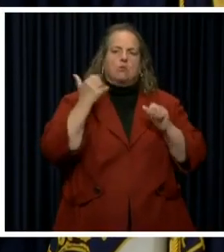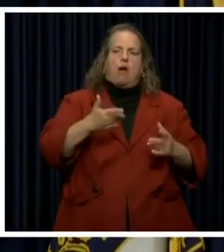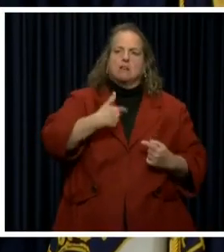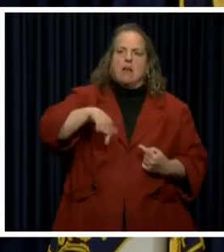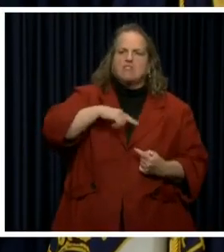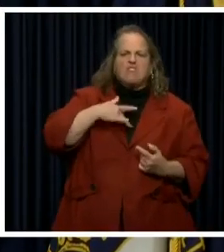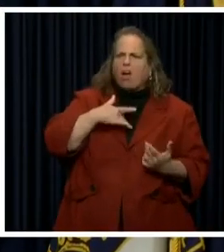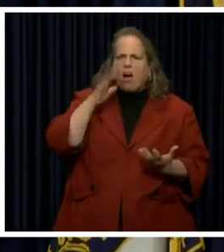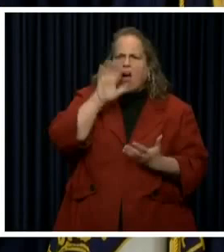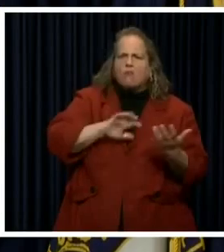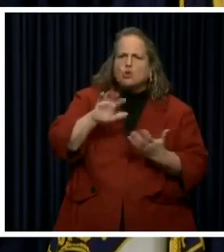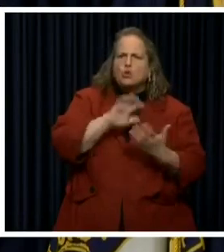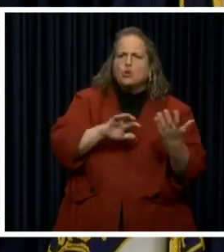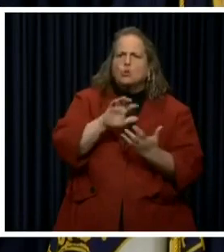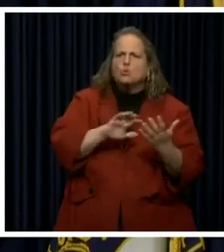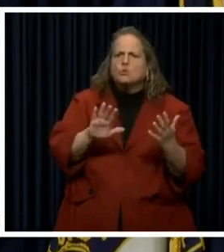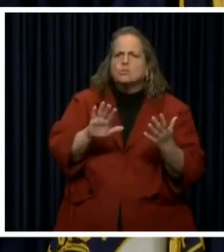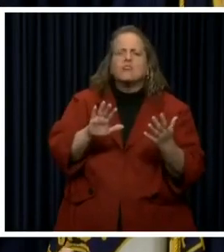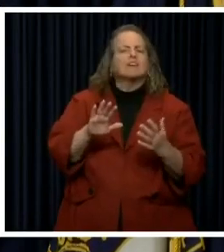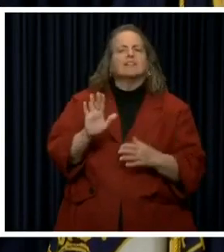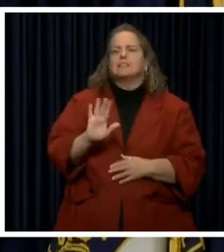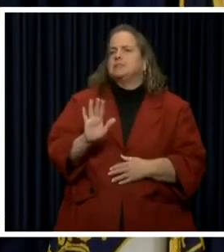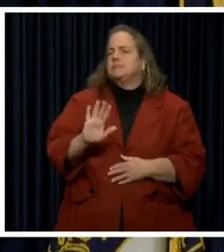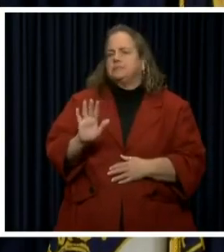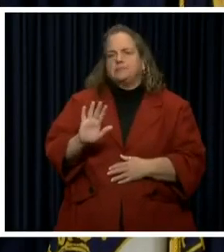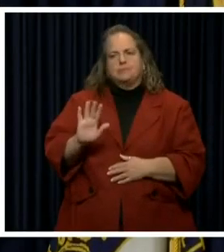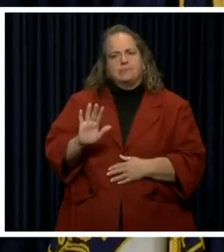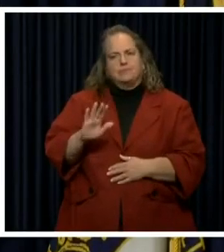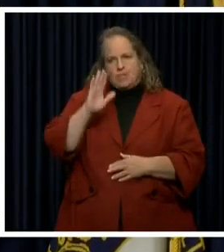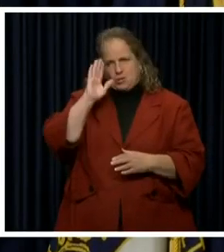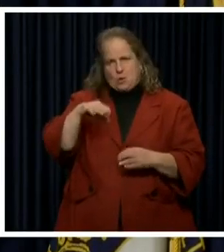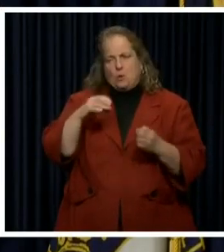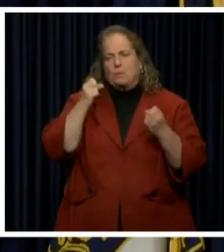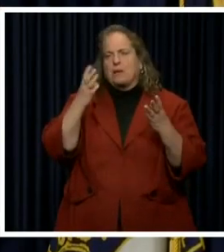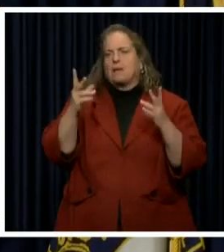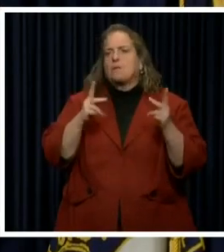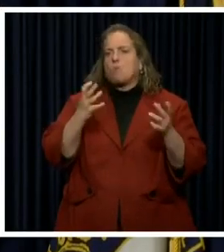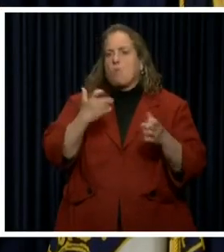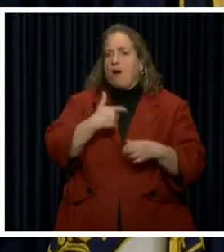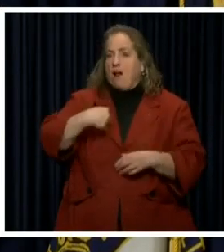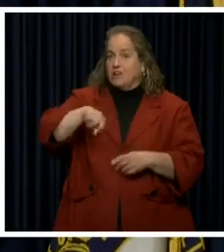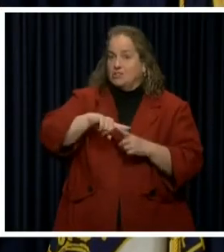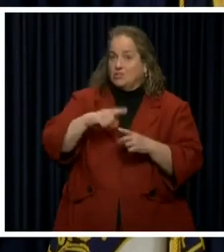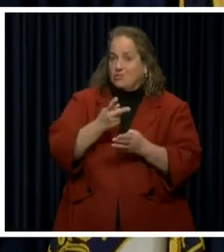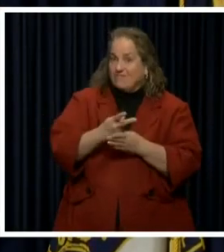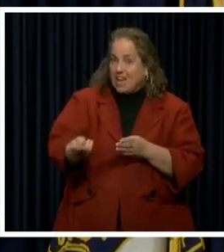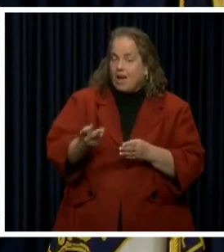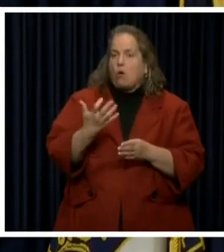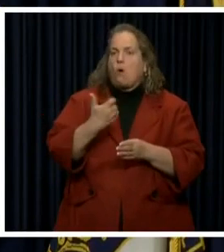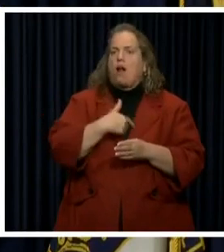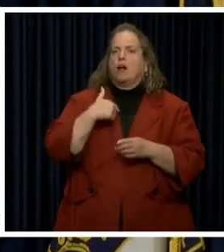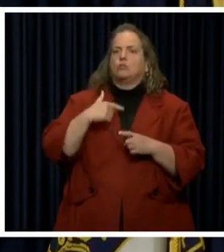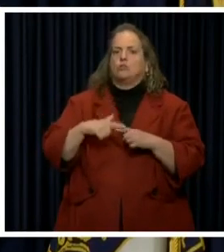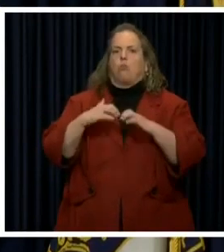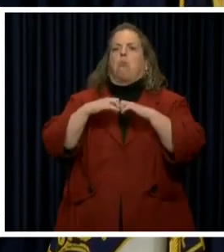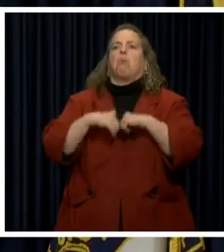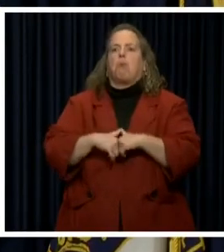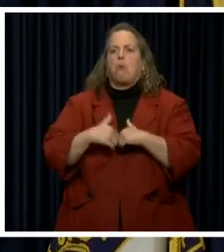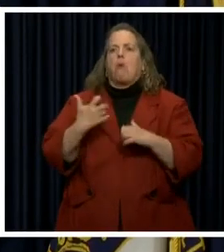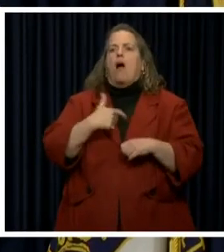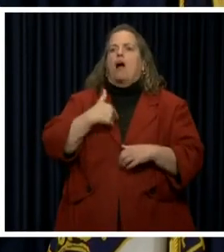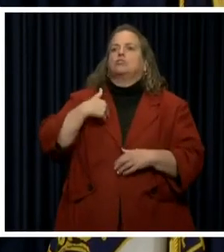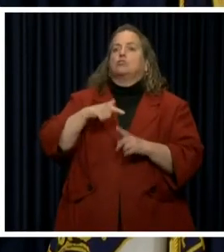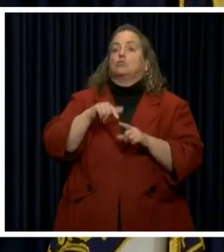want. No, there are a lot of people out there internally and externally that want us to fail, that want us to fall apart, that want us to suffer